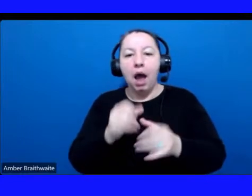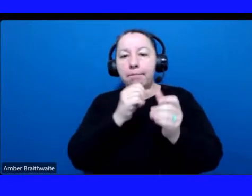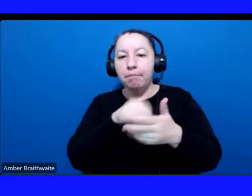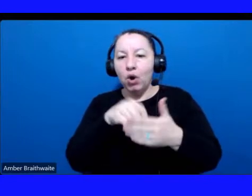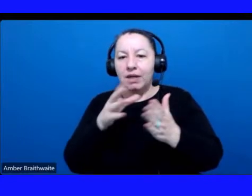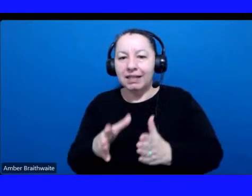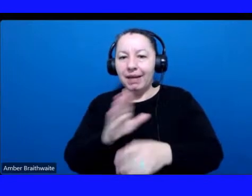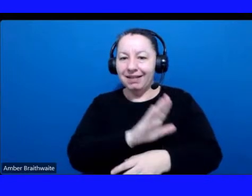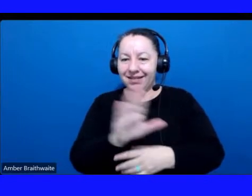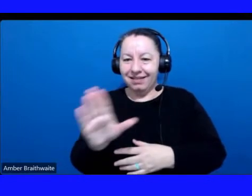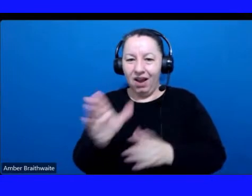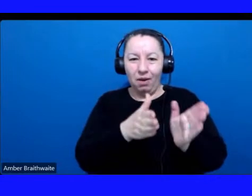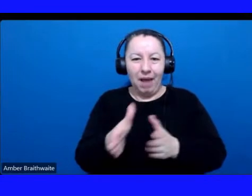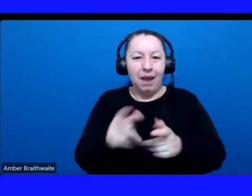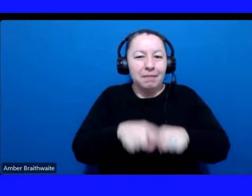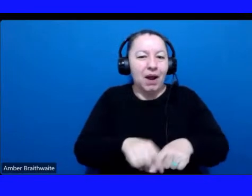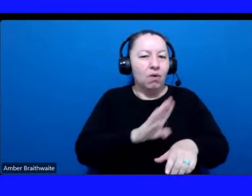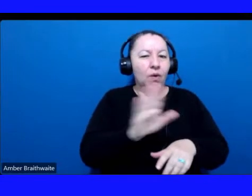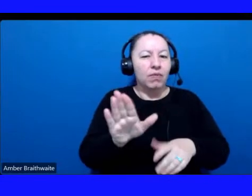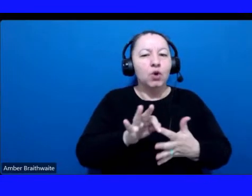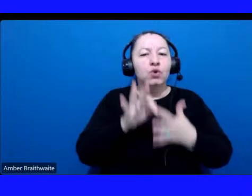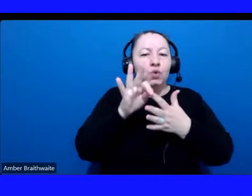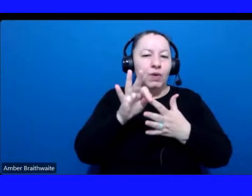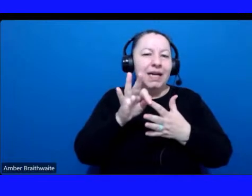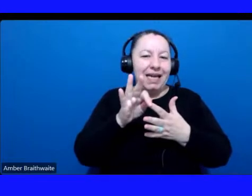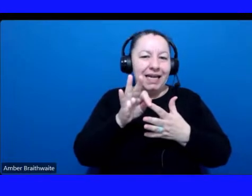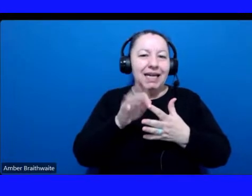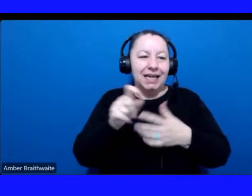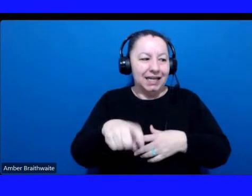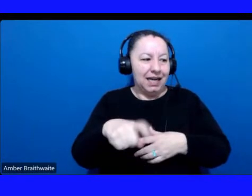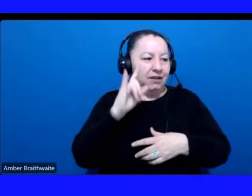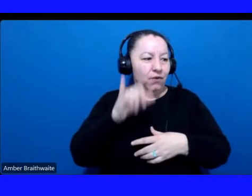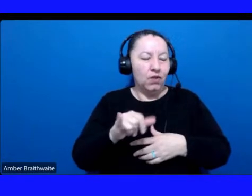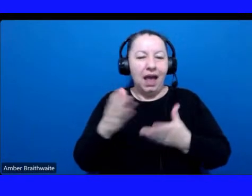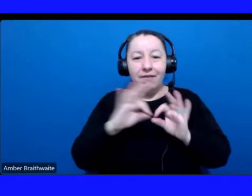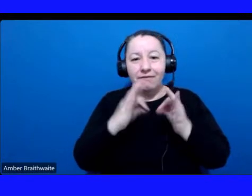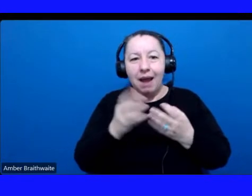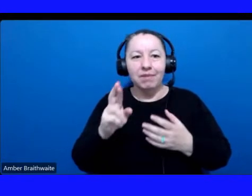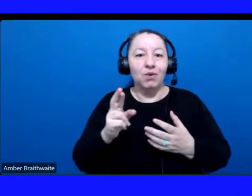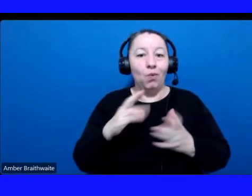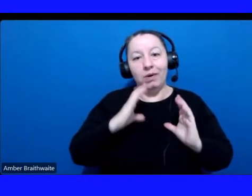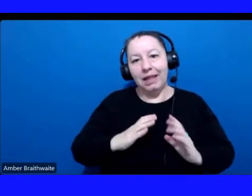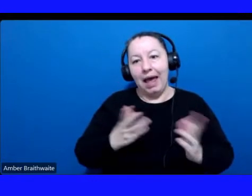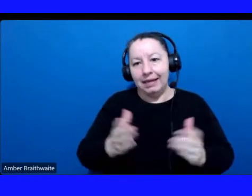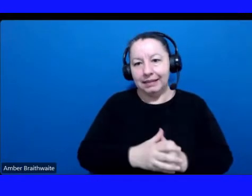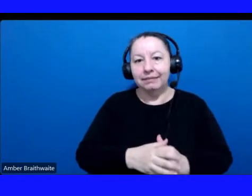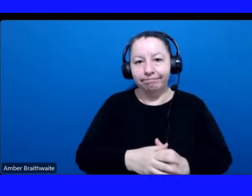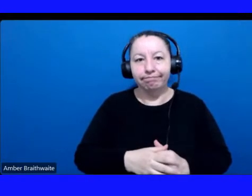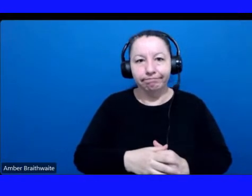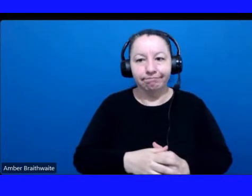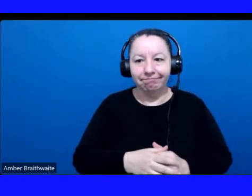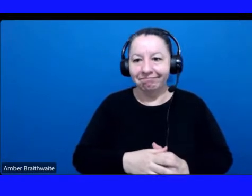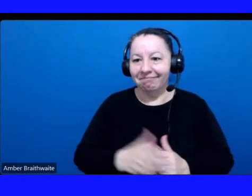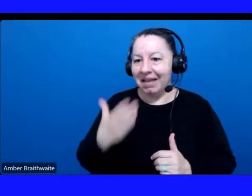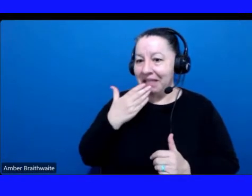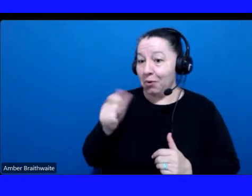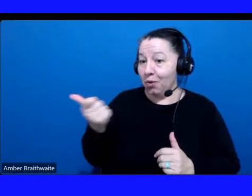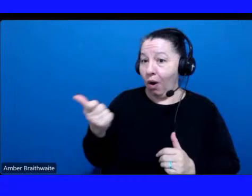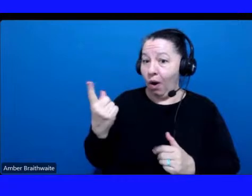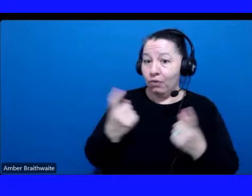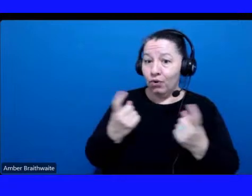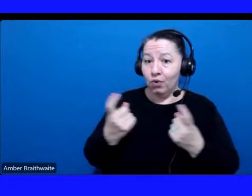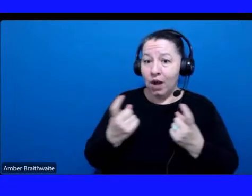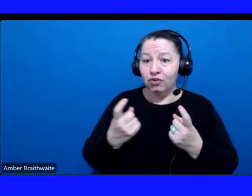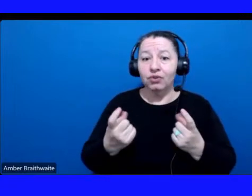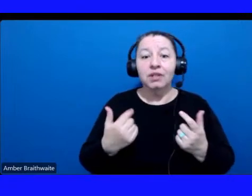program? So the services have been provided since 2000. Originally, they were provided under a couple of